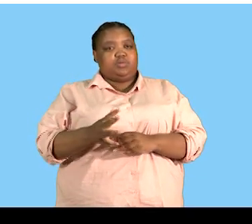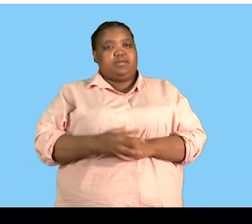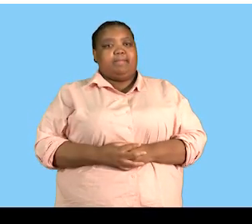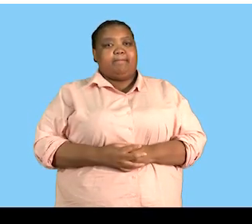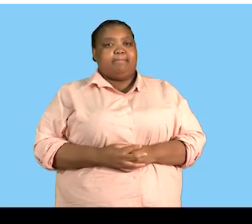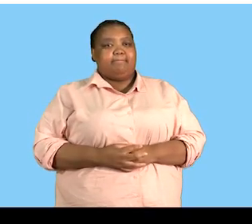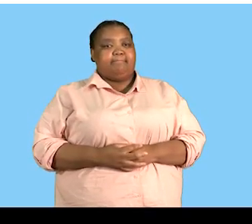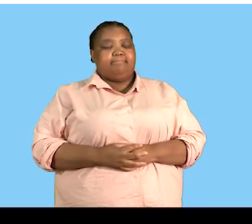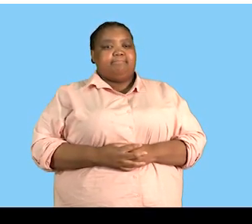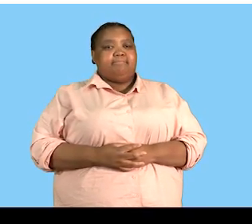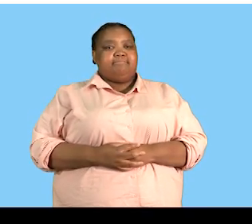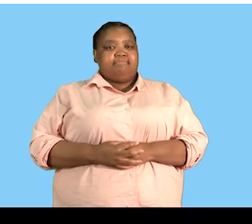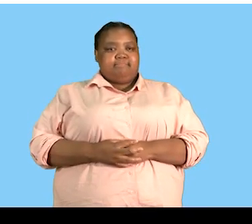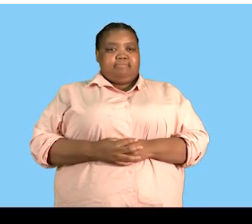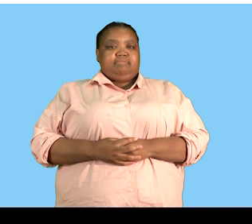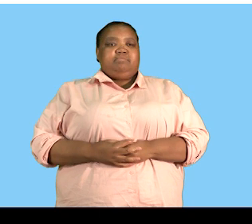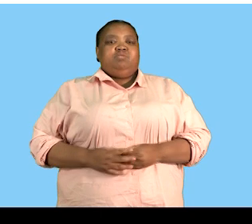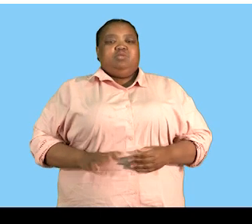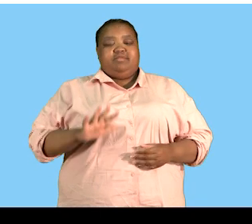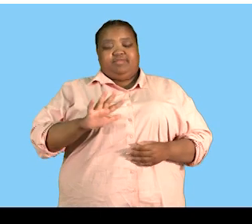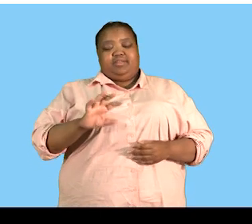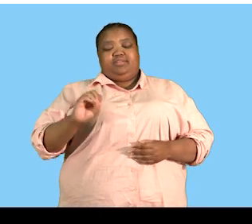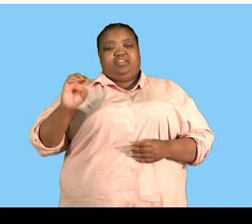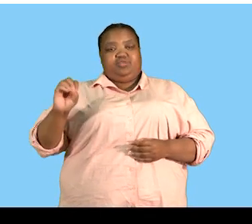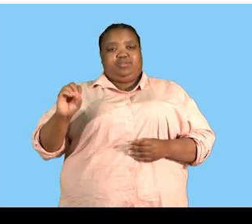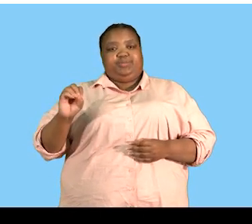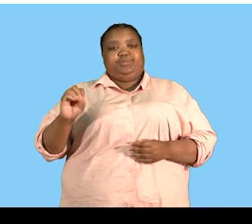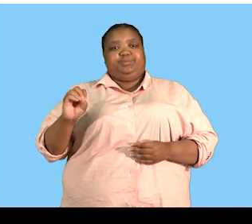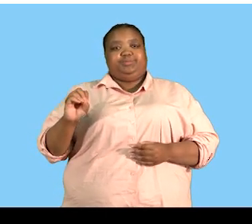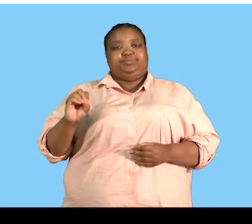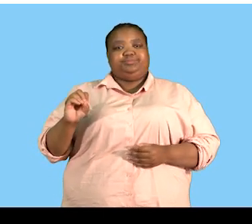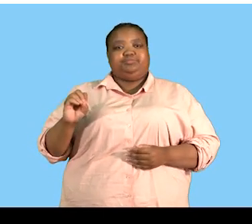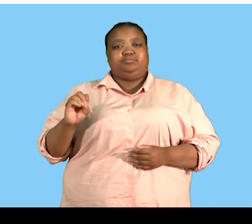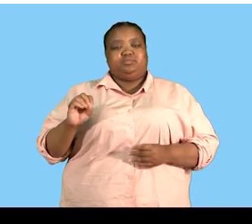and then we're going to say 500